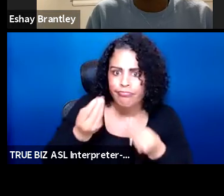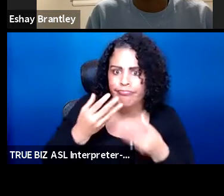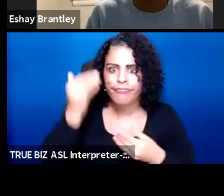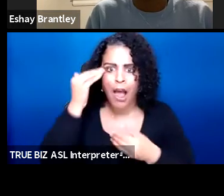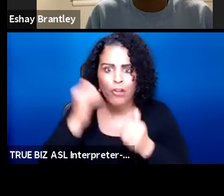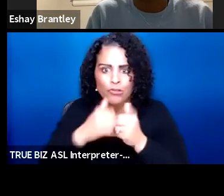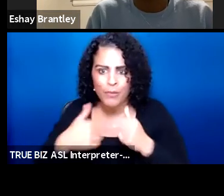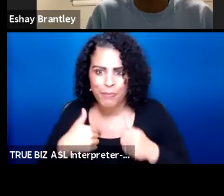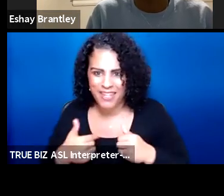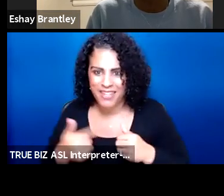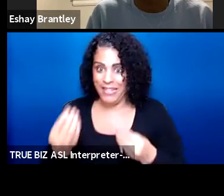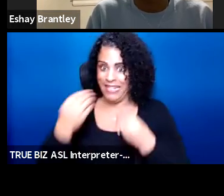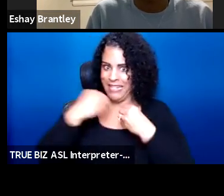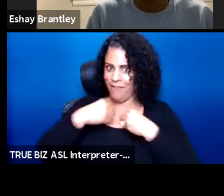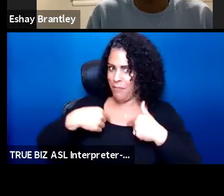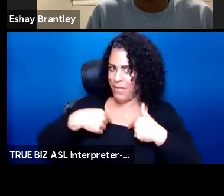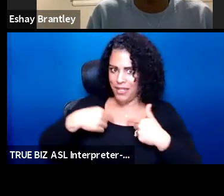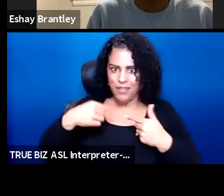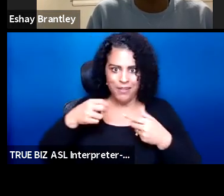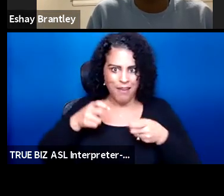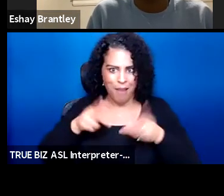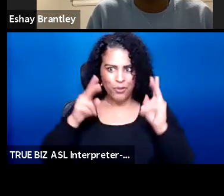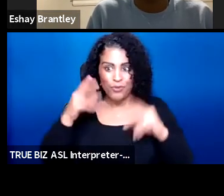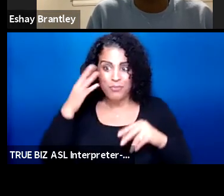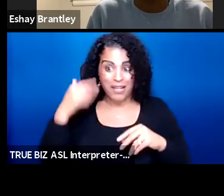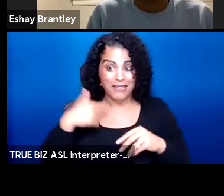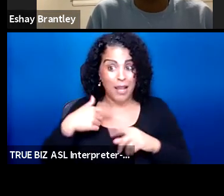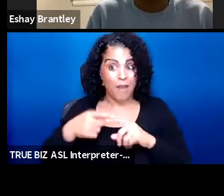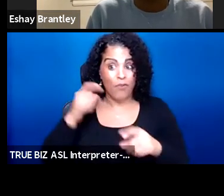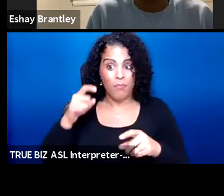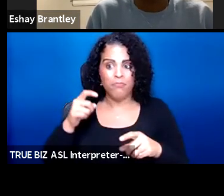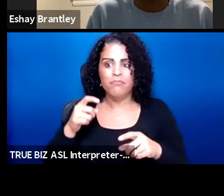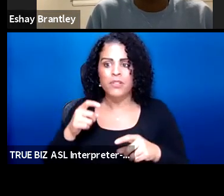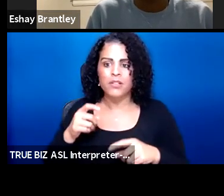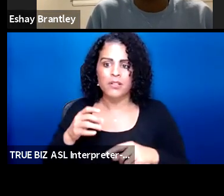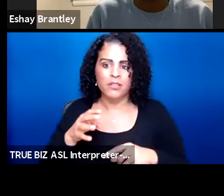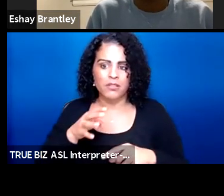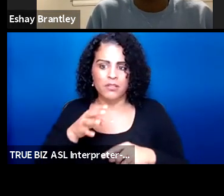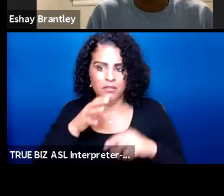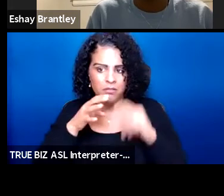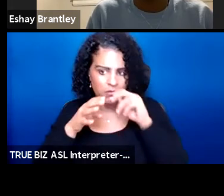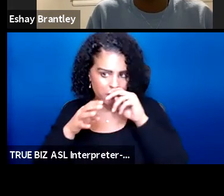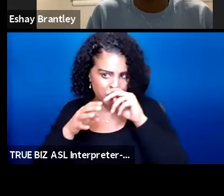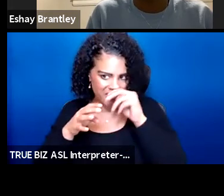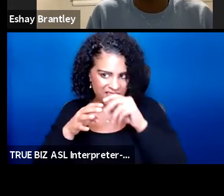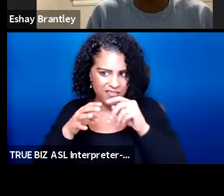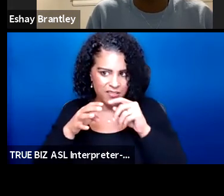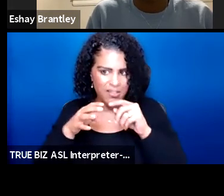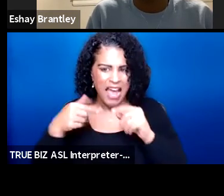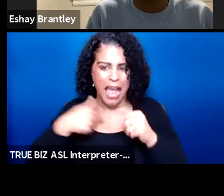knowledge, giving me opportunities, because I come from a spoken word background. I'm actually a